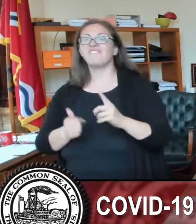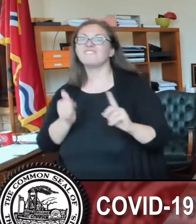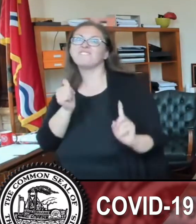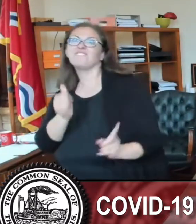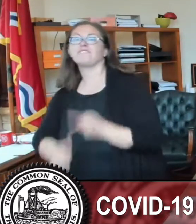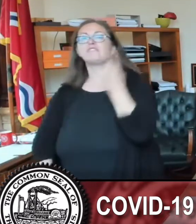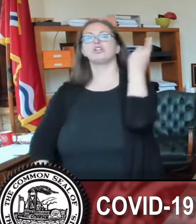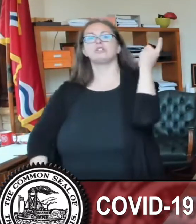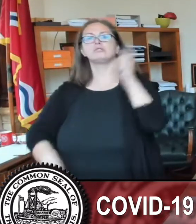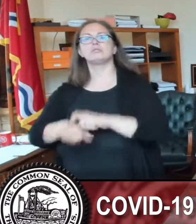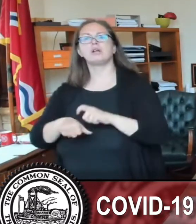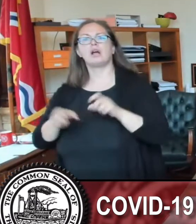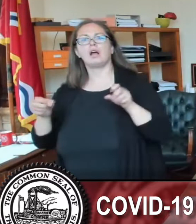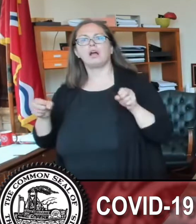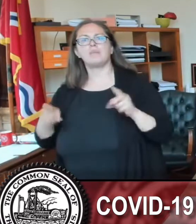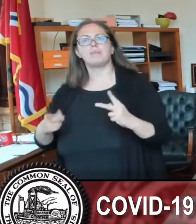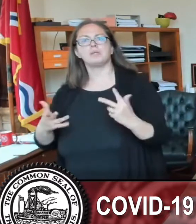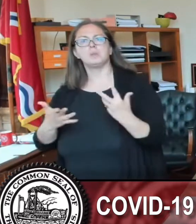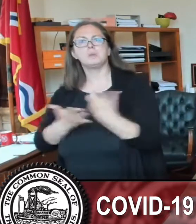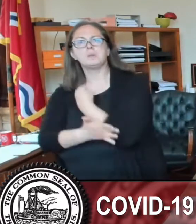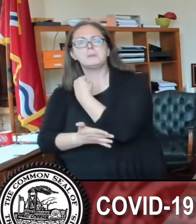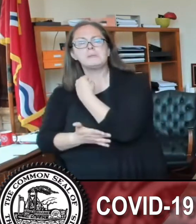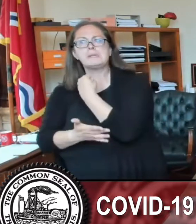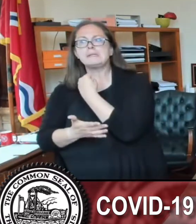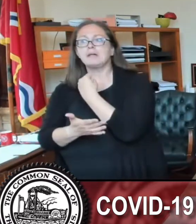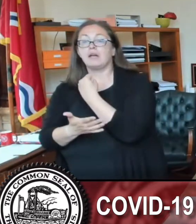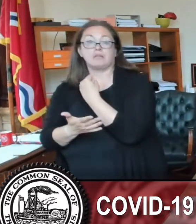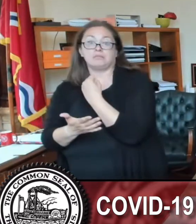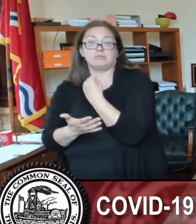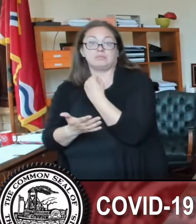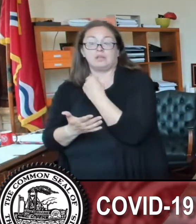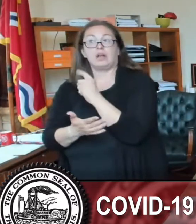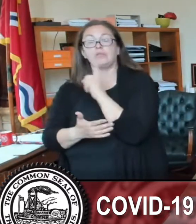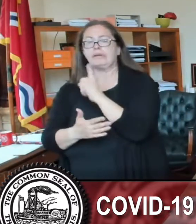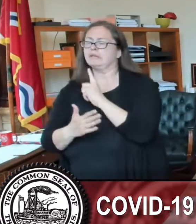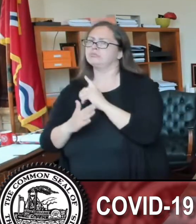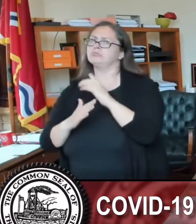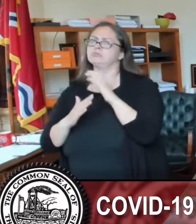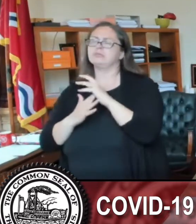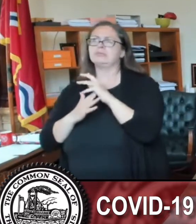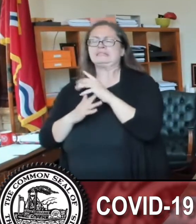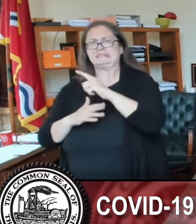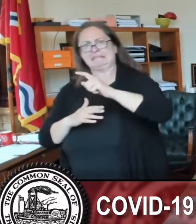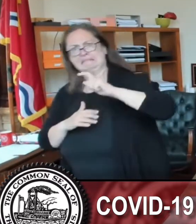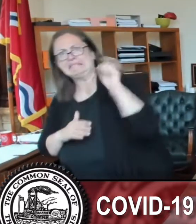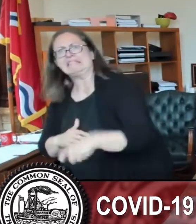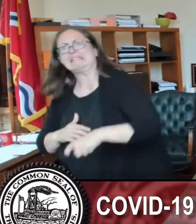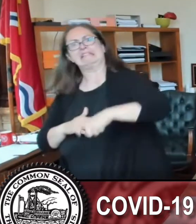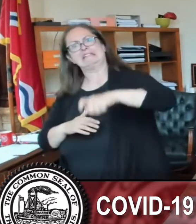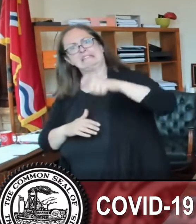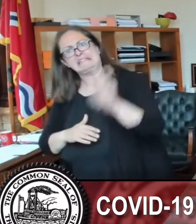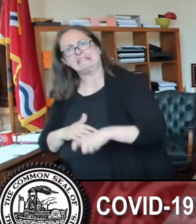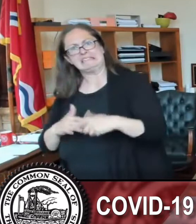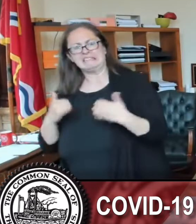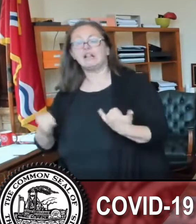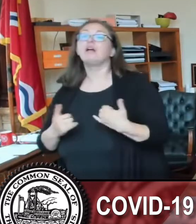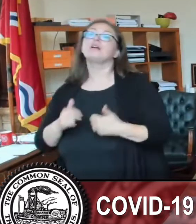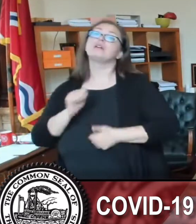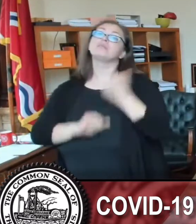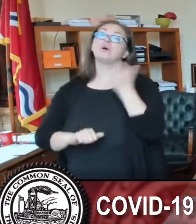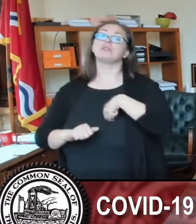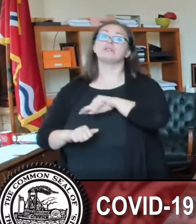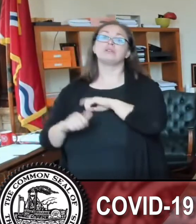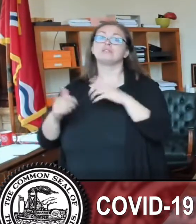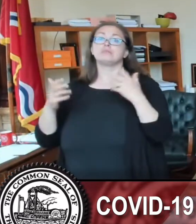before, and we've probably never needed it as much. Most cities are doing this now. We